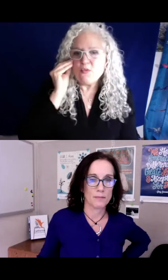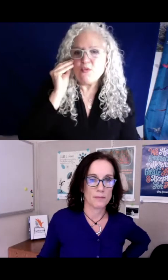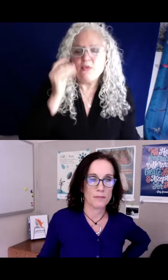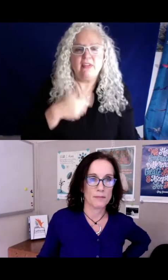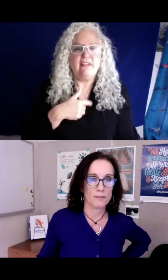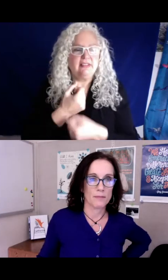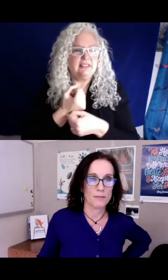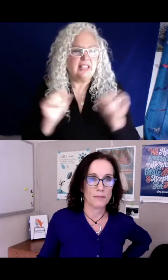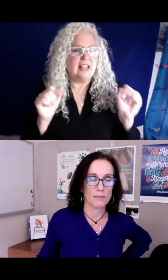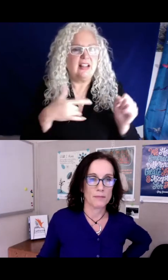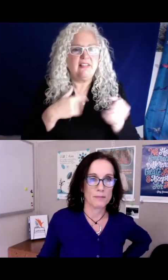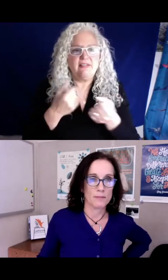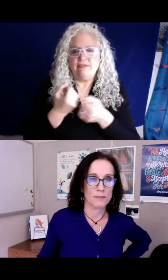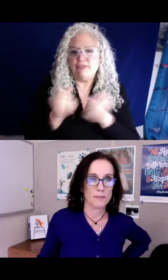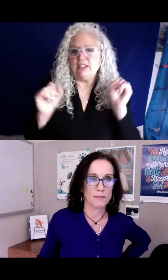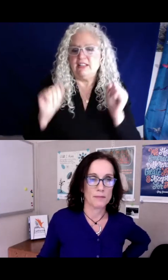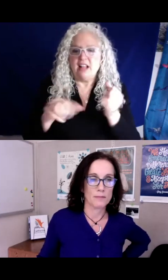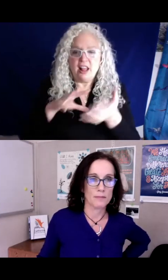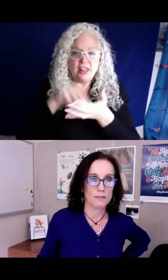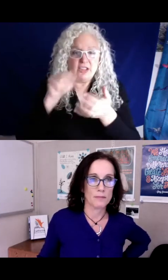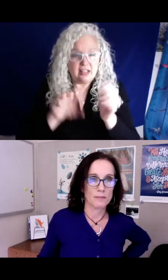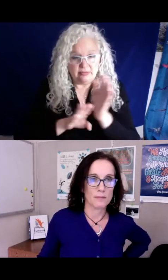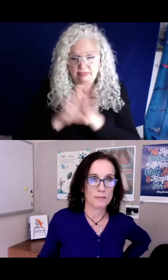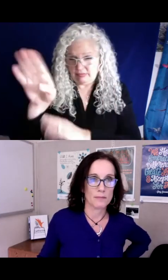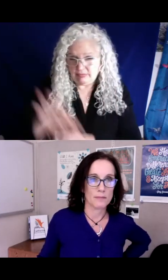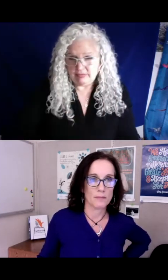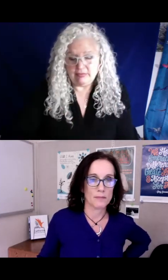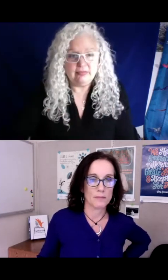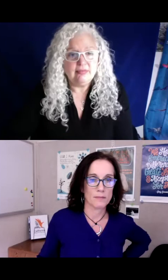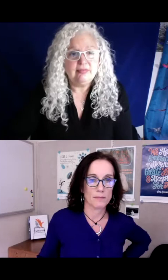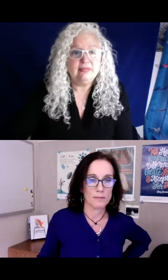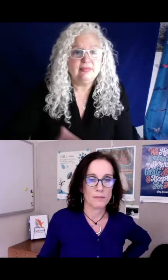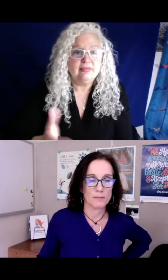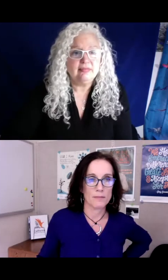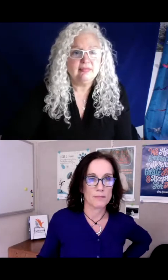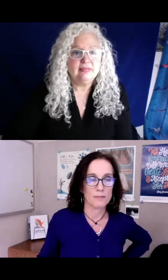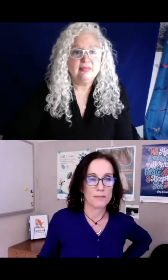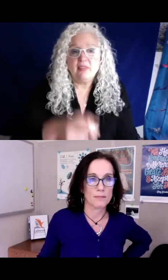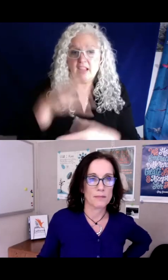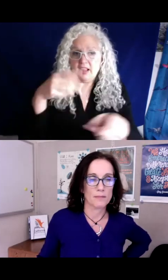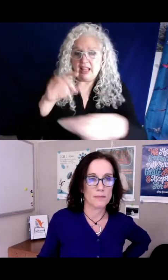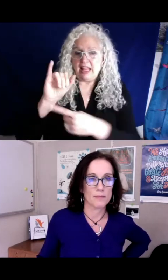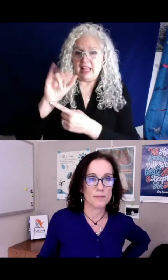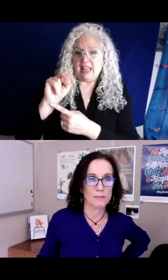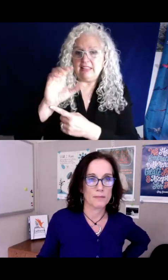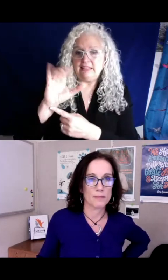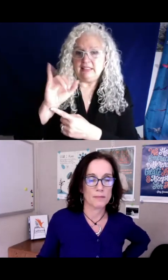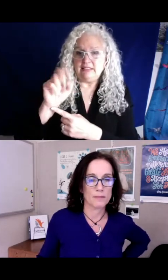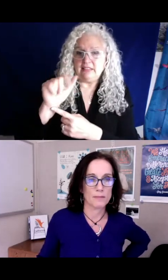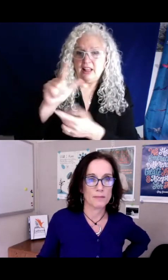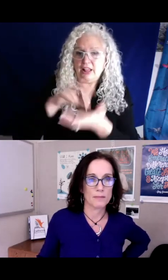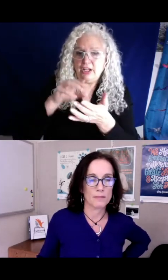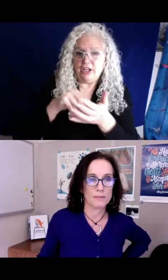hobbies, feeling at home, feeling safe, so that their learning can thrive.